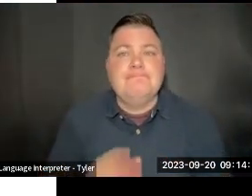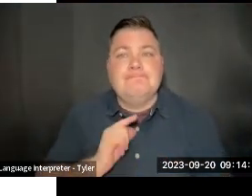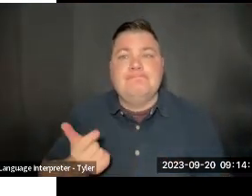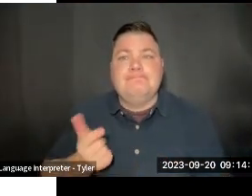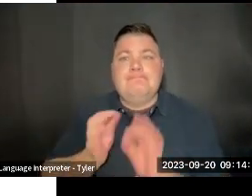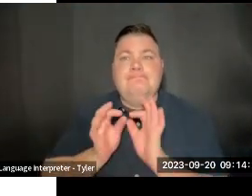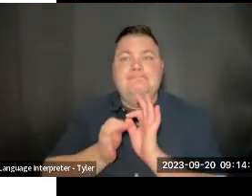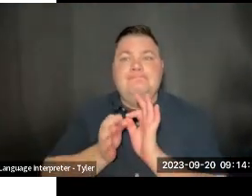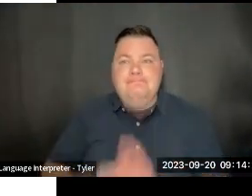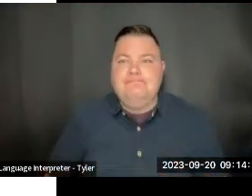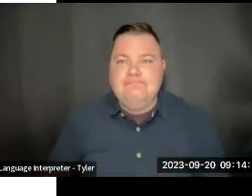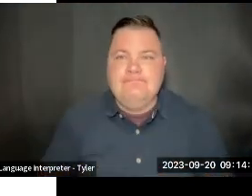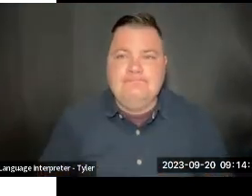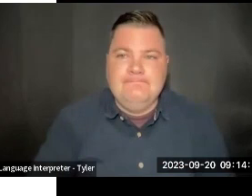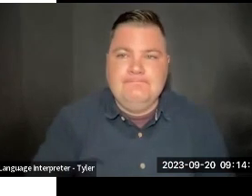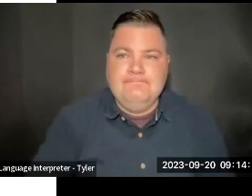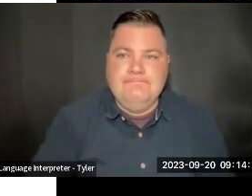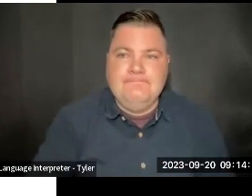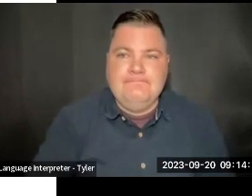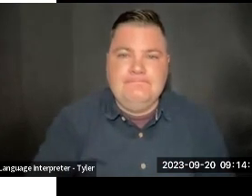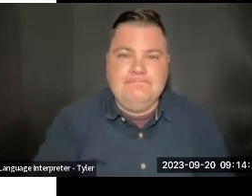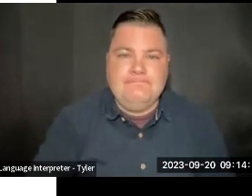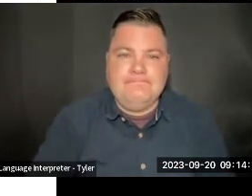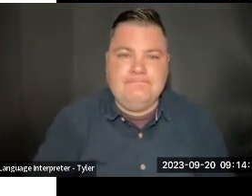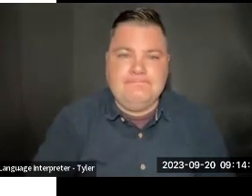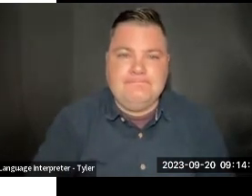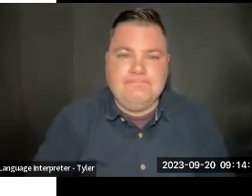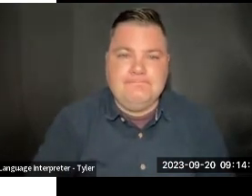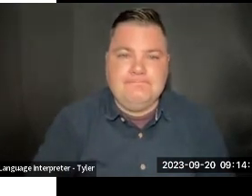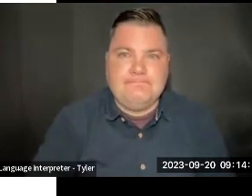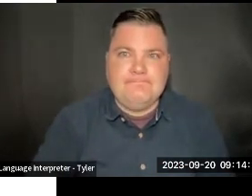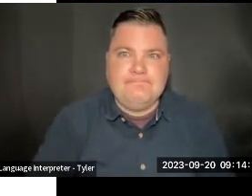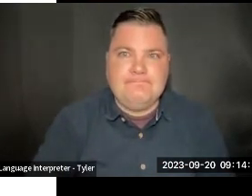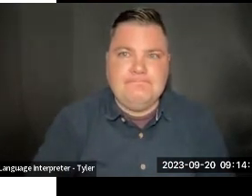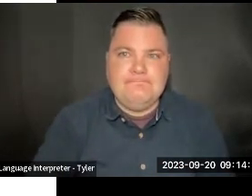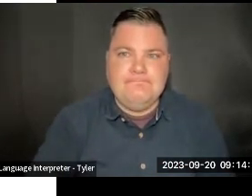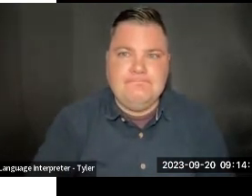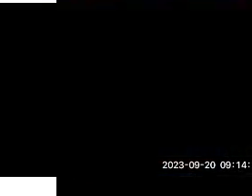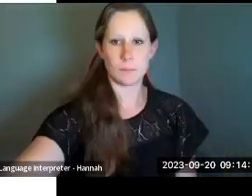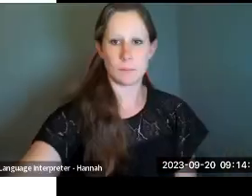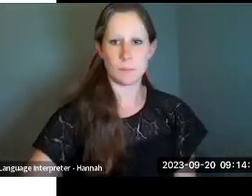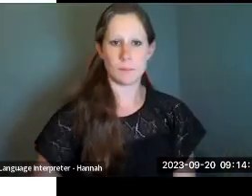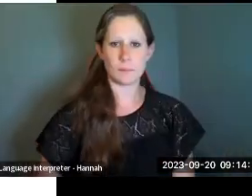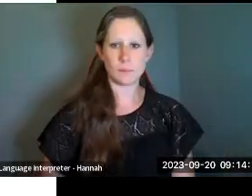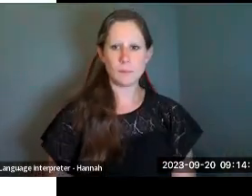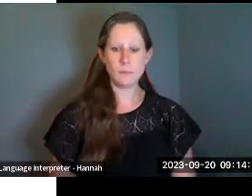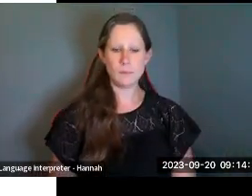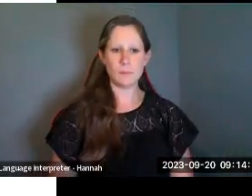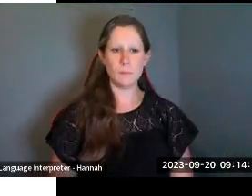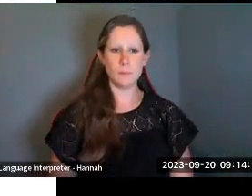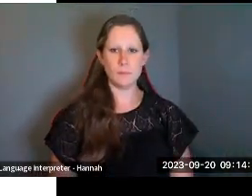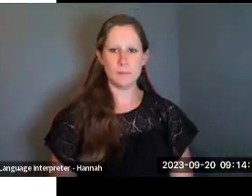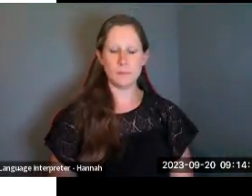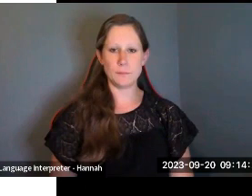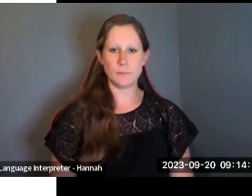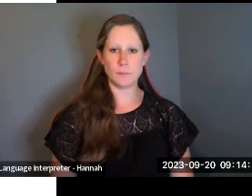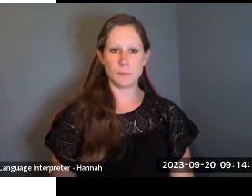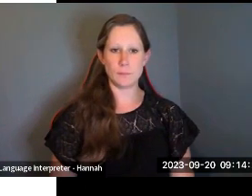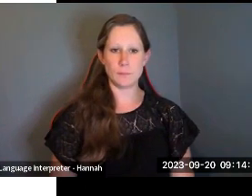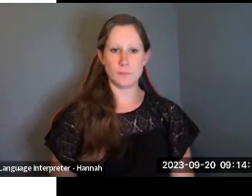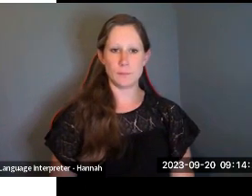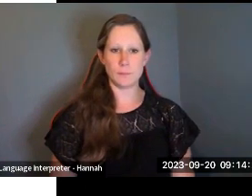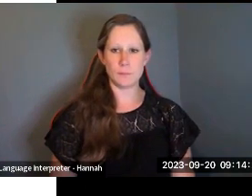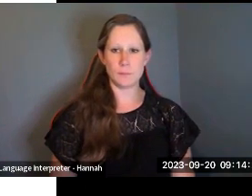I want to also give you a bit of information here. This slide really is just a graph